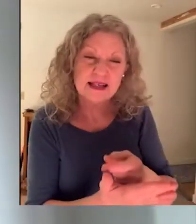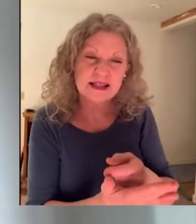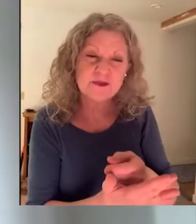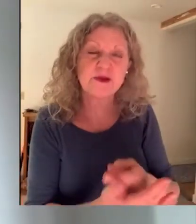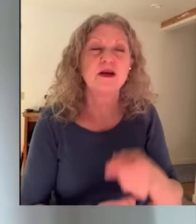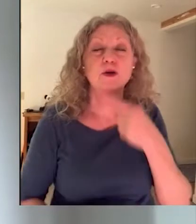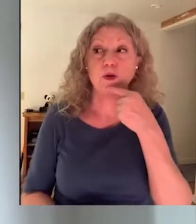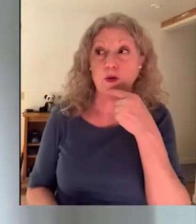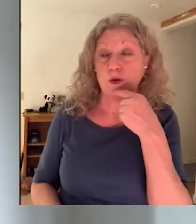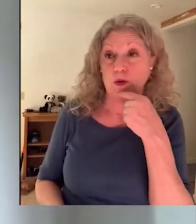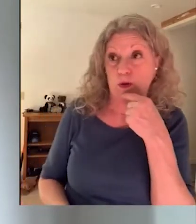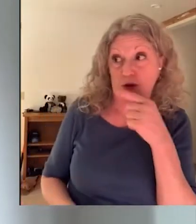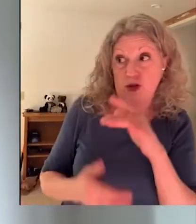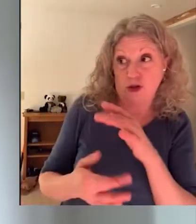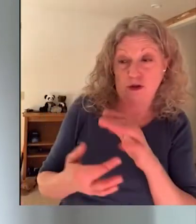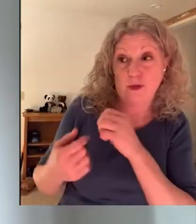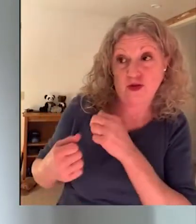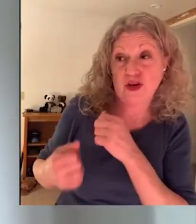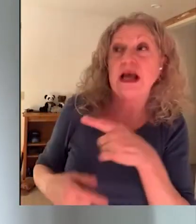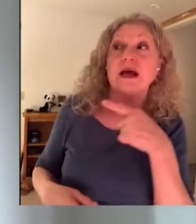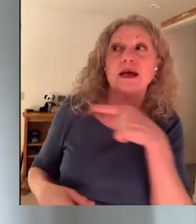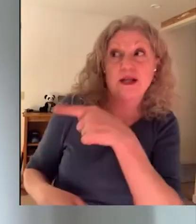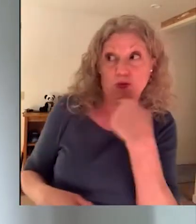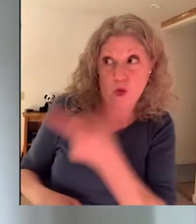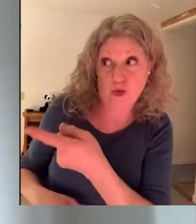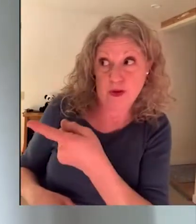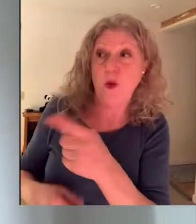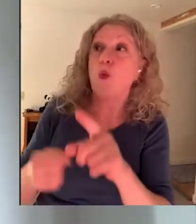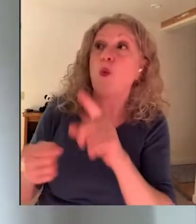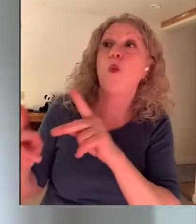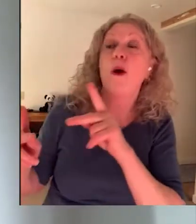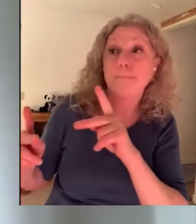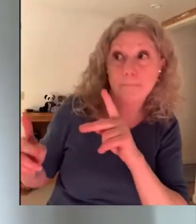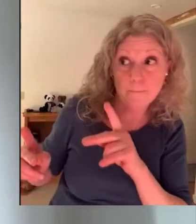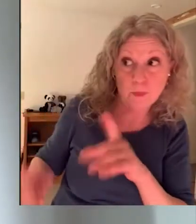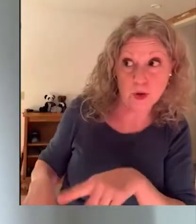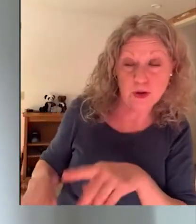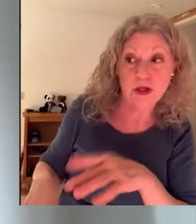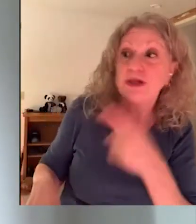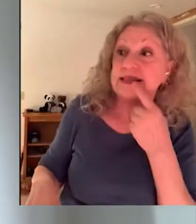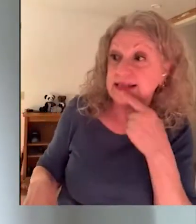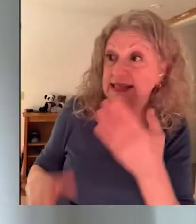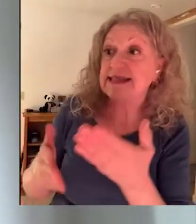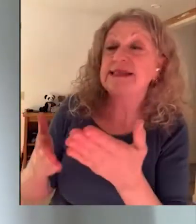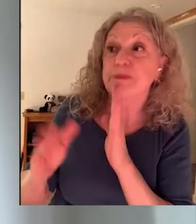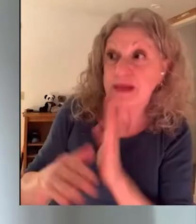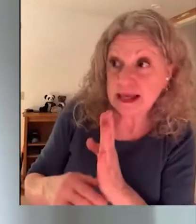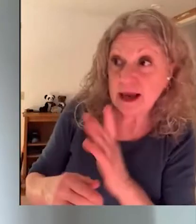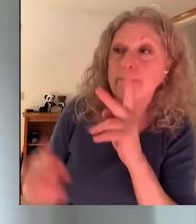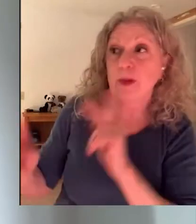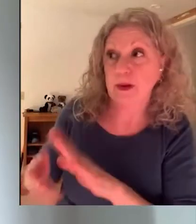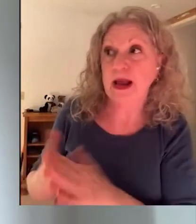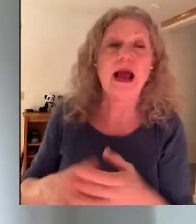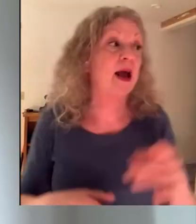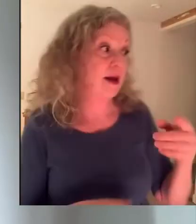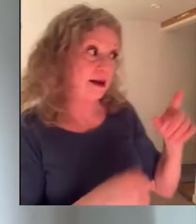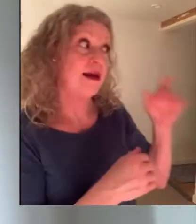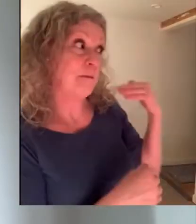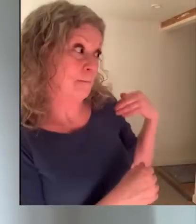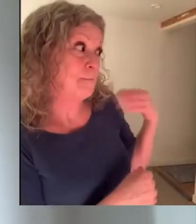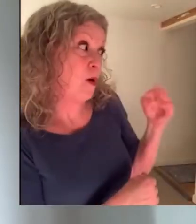be healed." In March, one person spoke and a community stepped up to heal the brokenness.